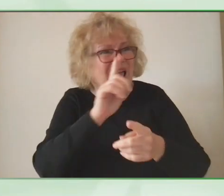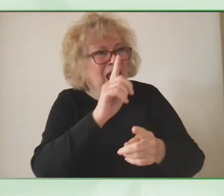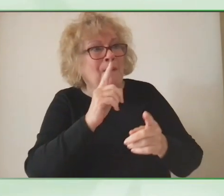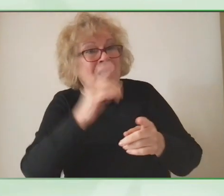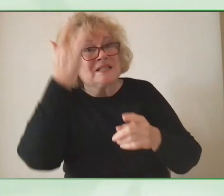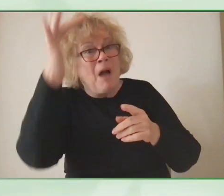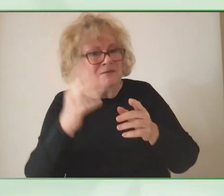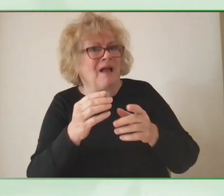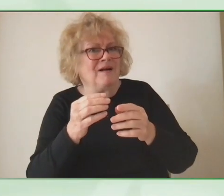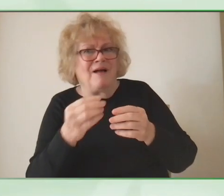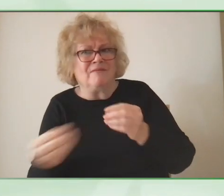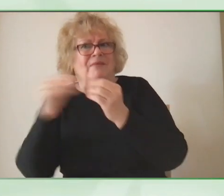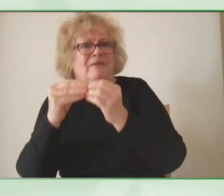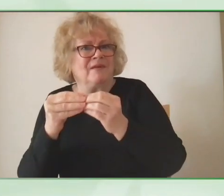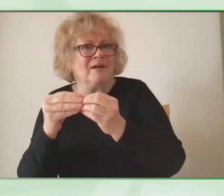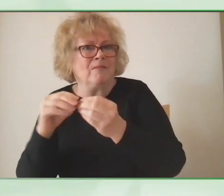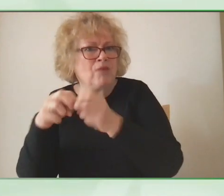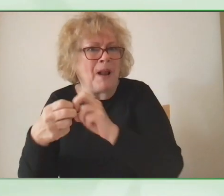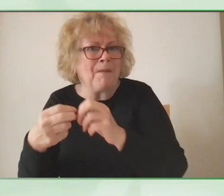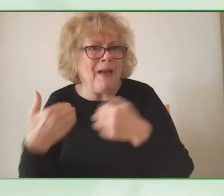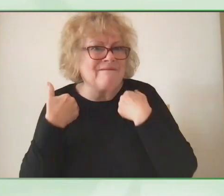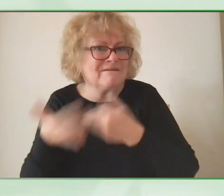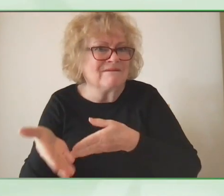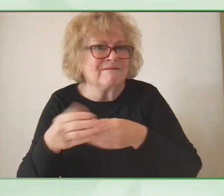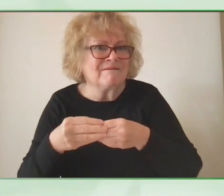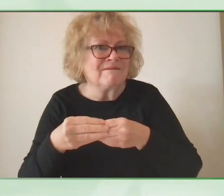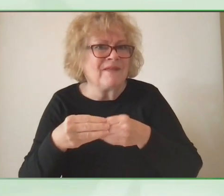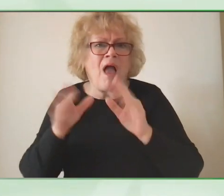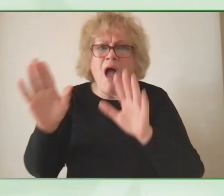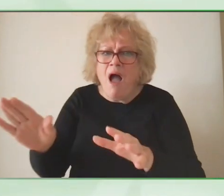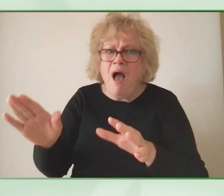Thank you, Klaus. Well, let's take another question.